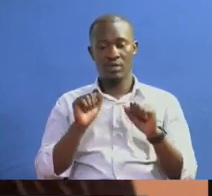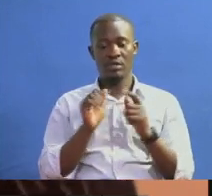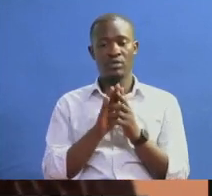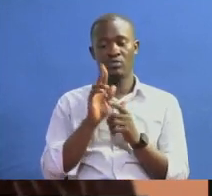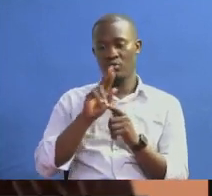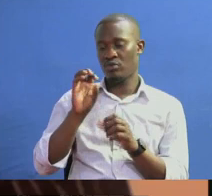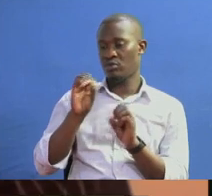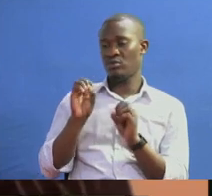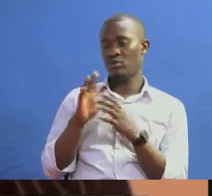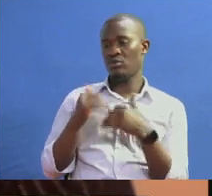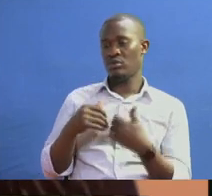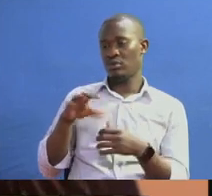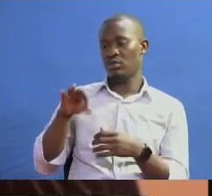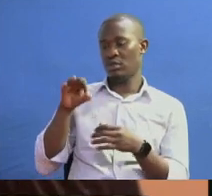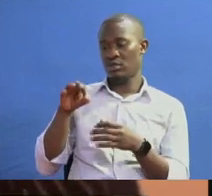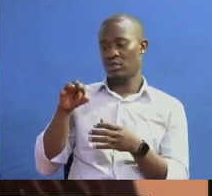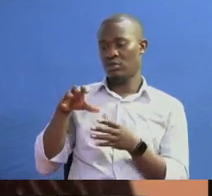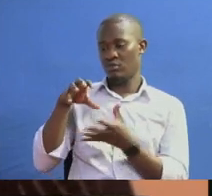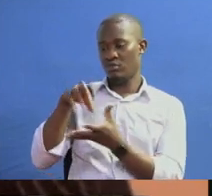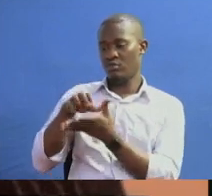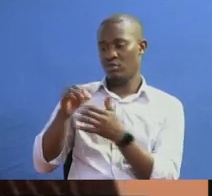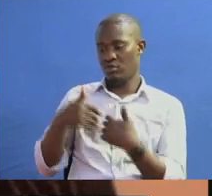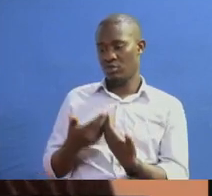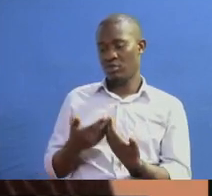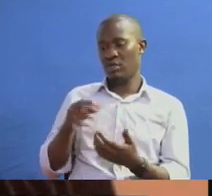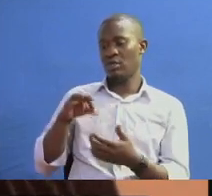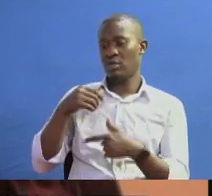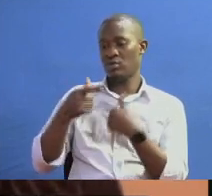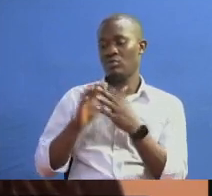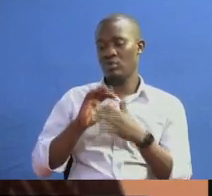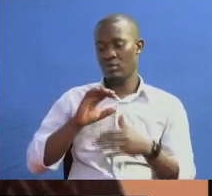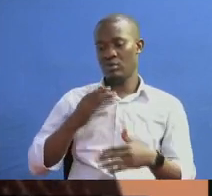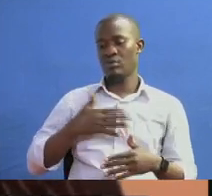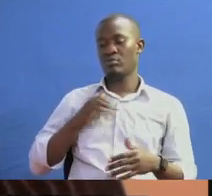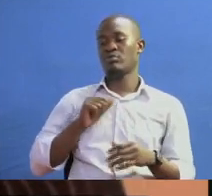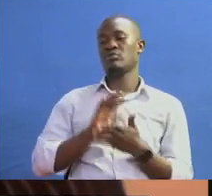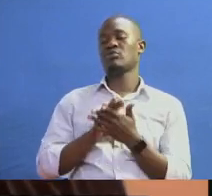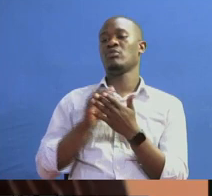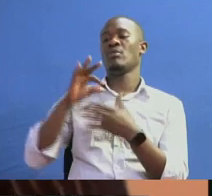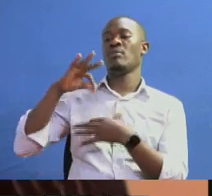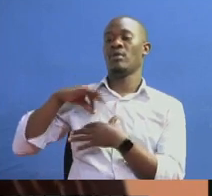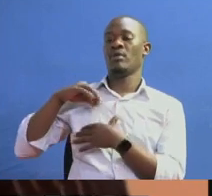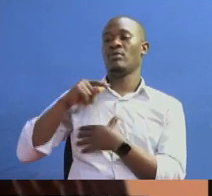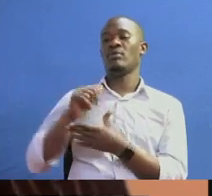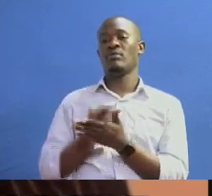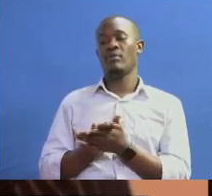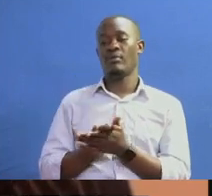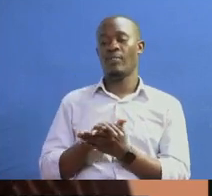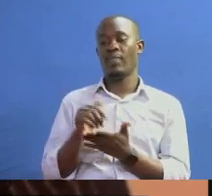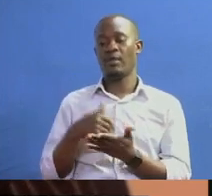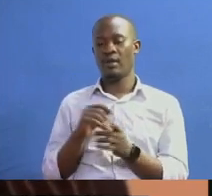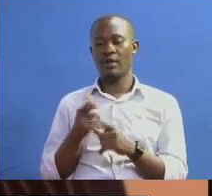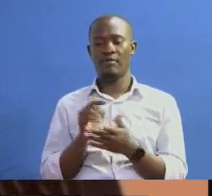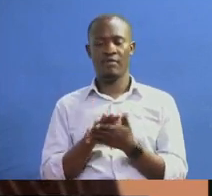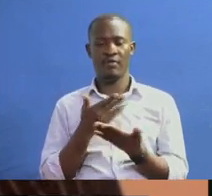take up these opportunities that belong to the young people and take them to ourselves, that, you know, we can benefit. There are also different products that,